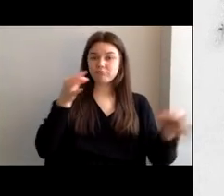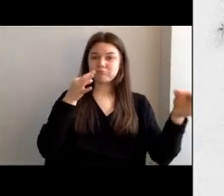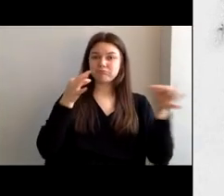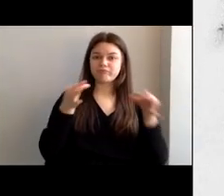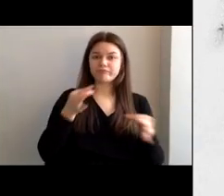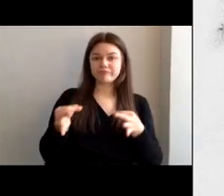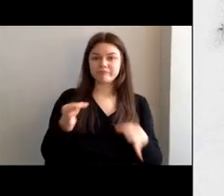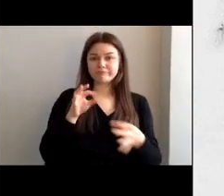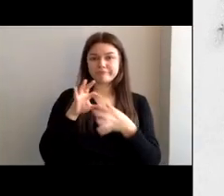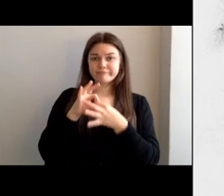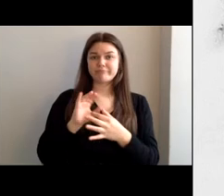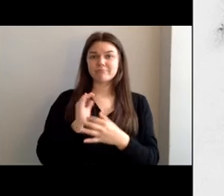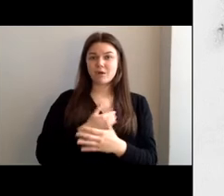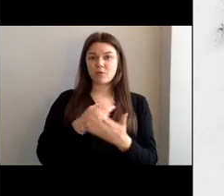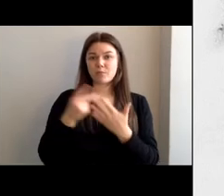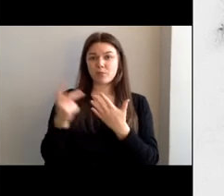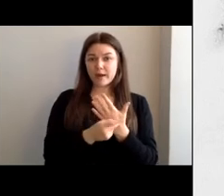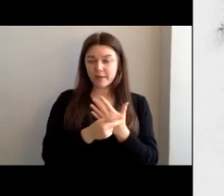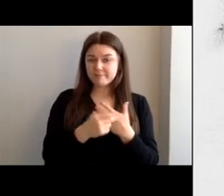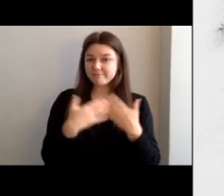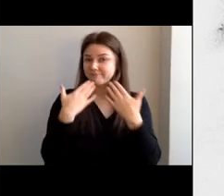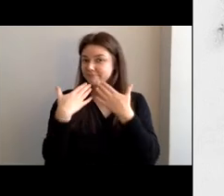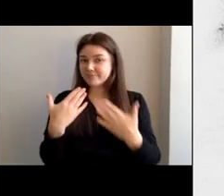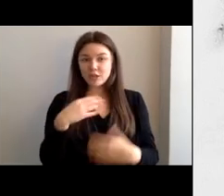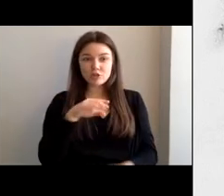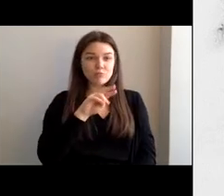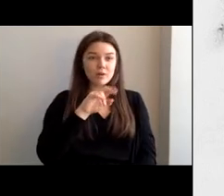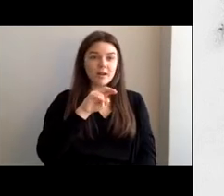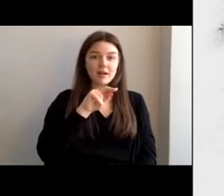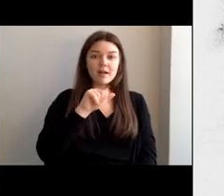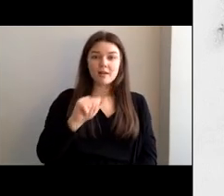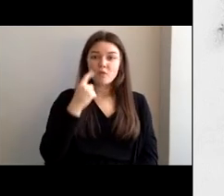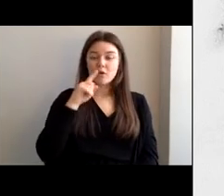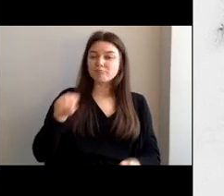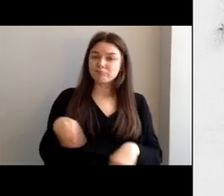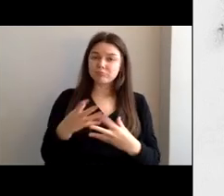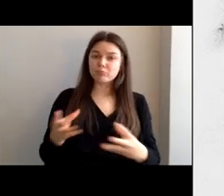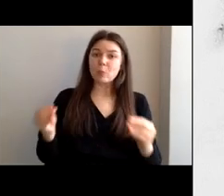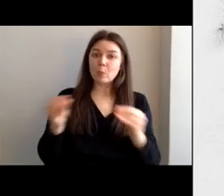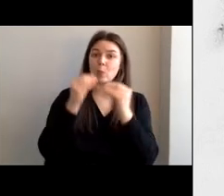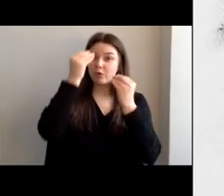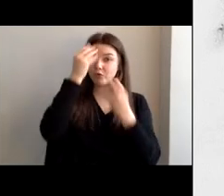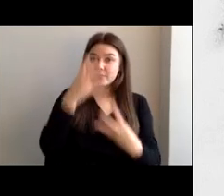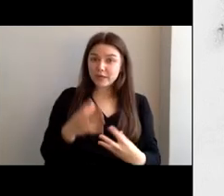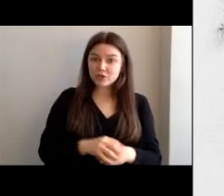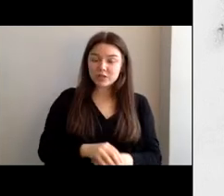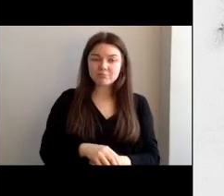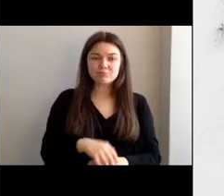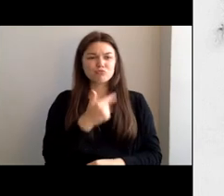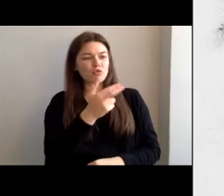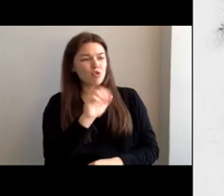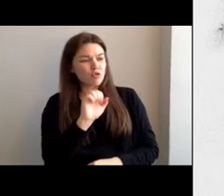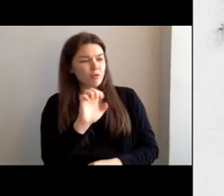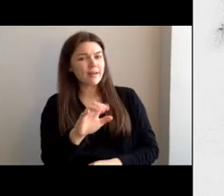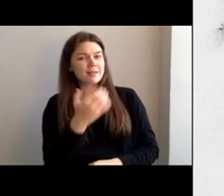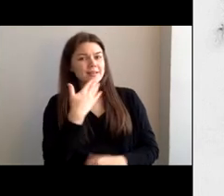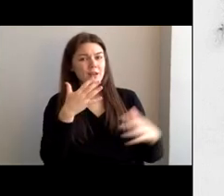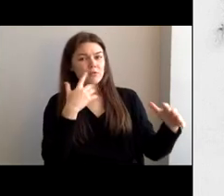about our program. And thank you, Brianna, for supplying additional information, and Grace for hosting us here